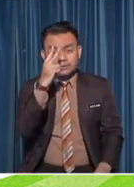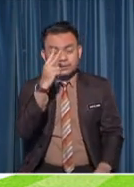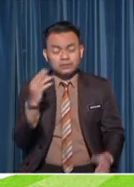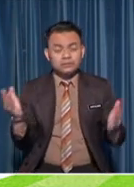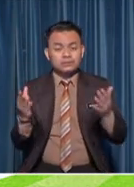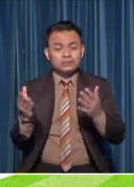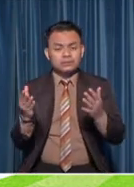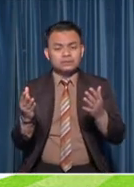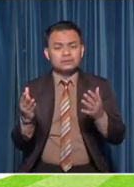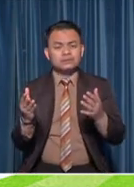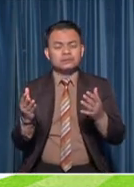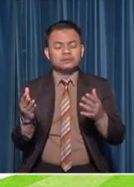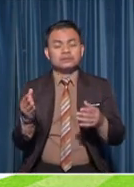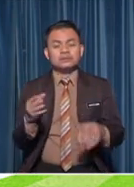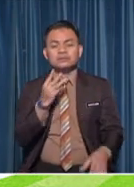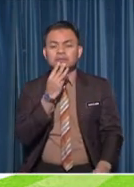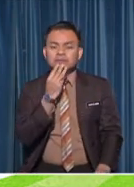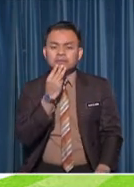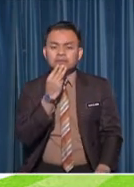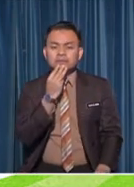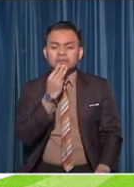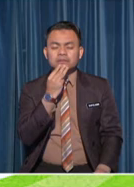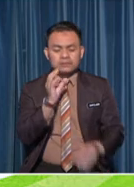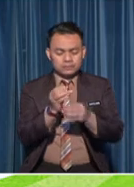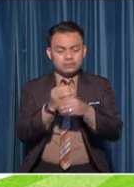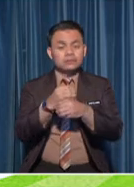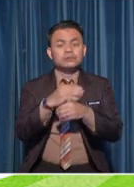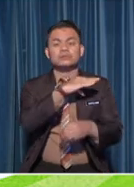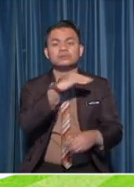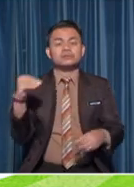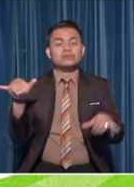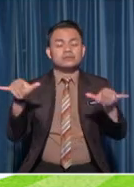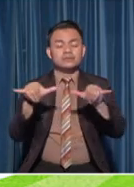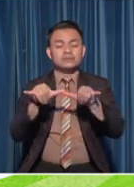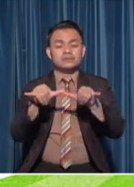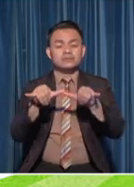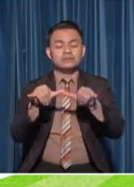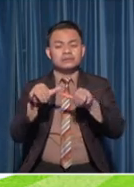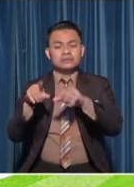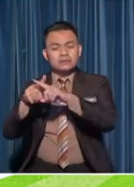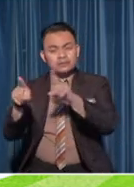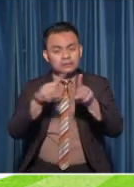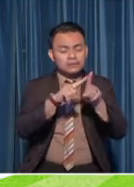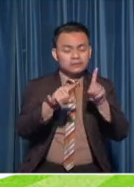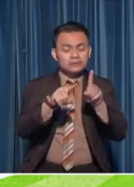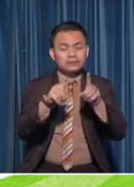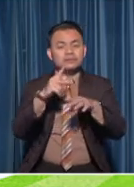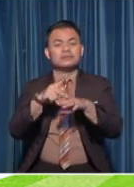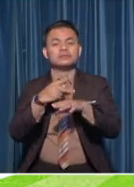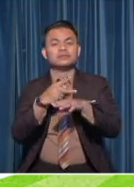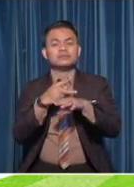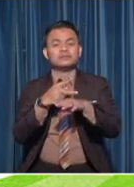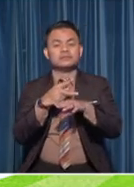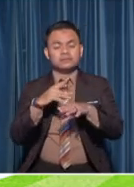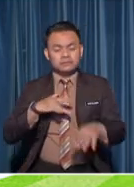different colors, shapes, and sizes using our sense of